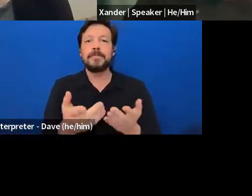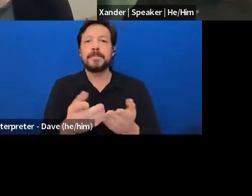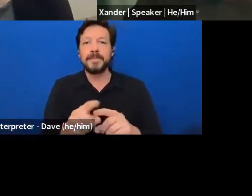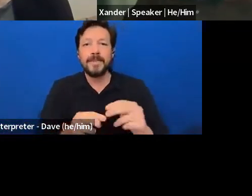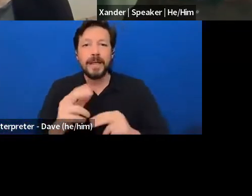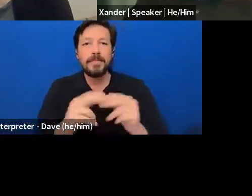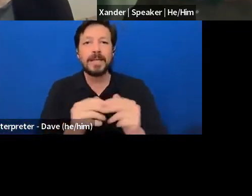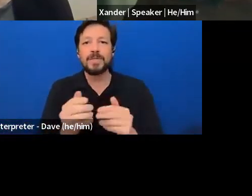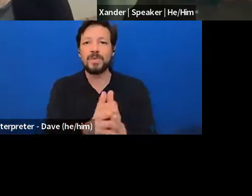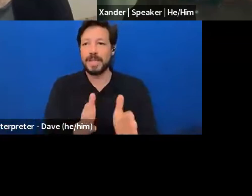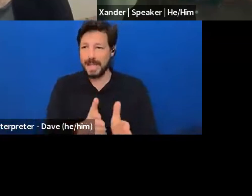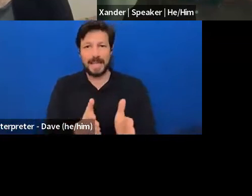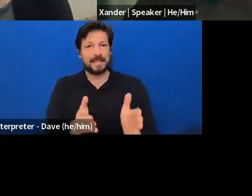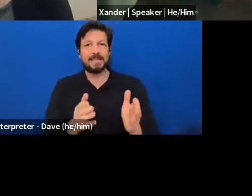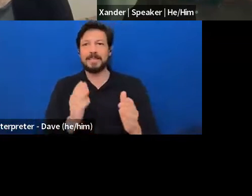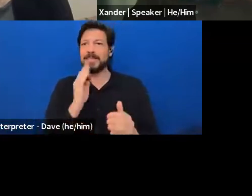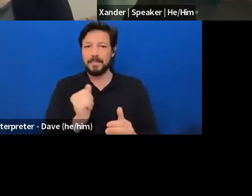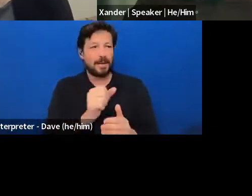of these like all children.